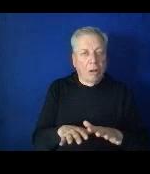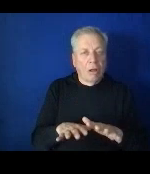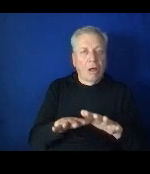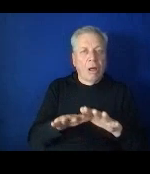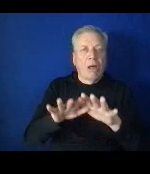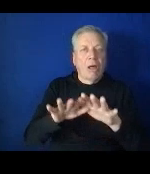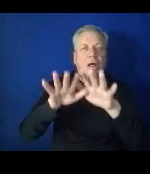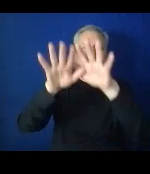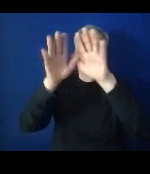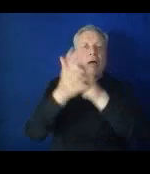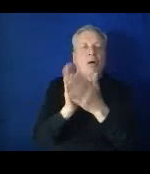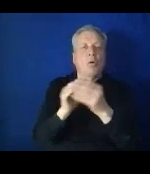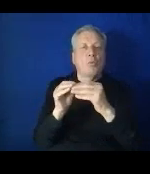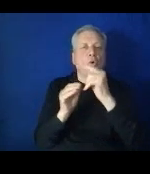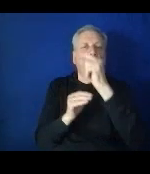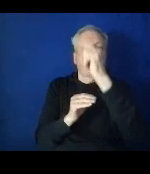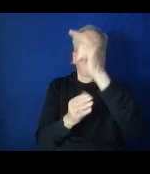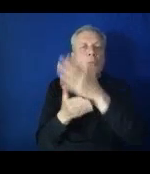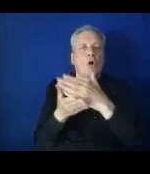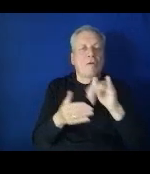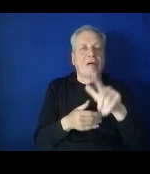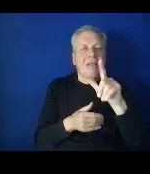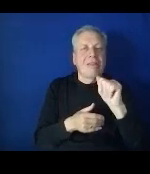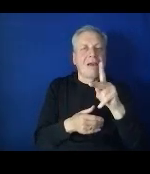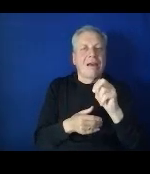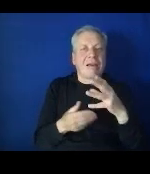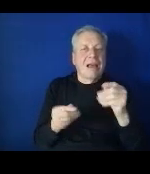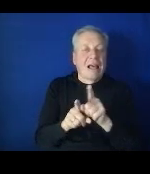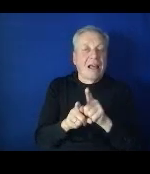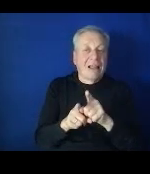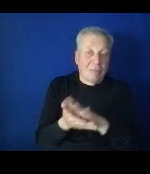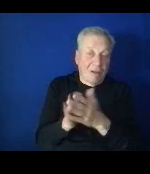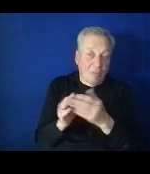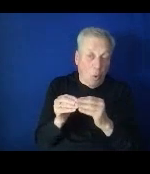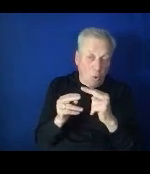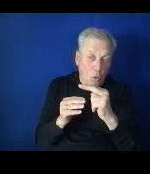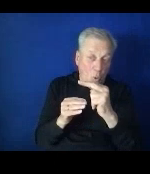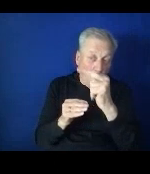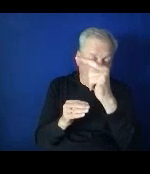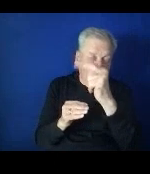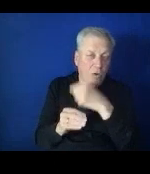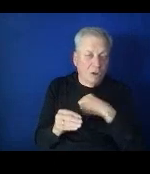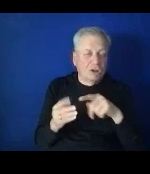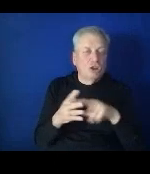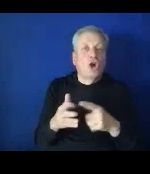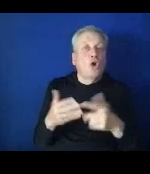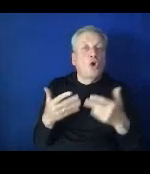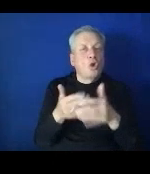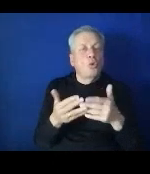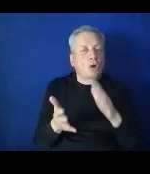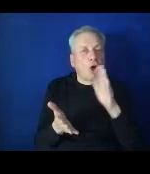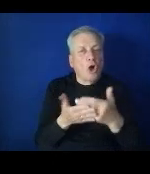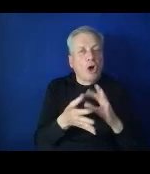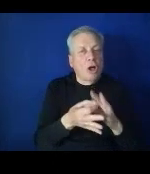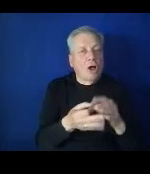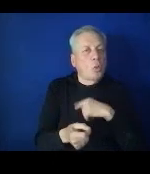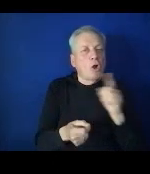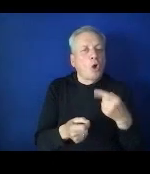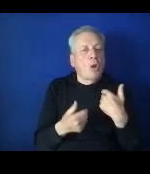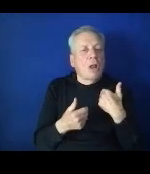north part of the lake. And as they went north, we started losing all the deep events, and we only had shallow